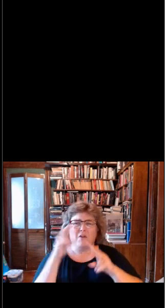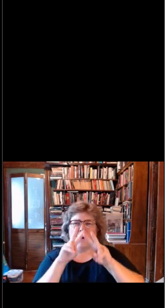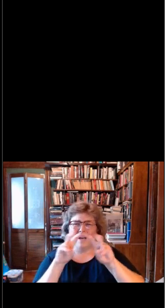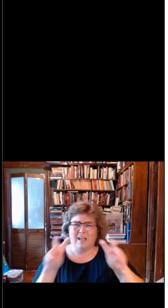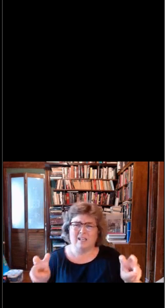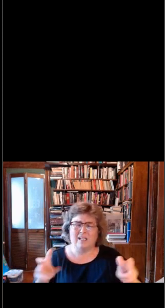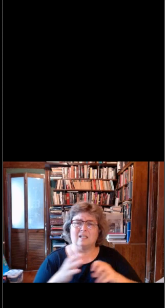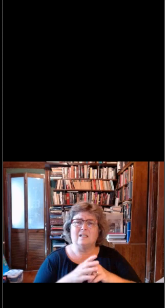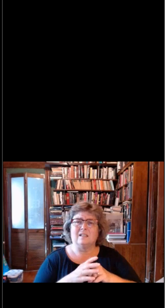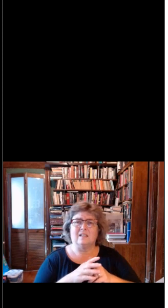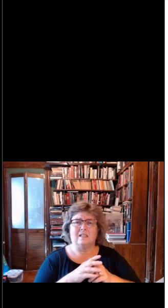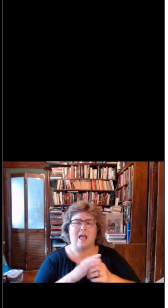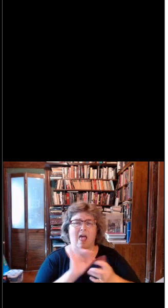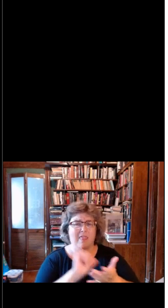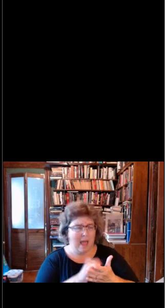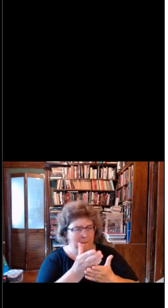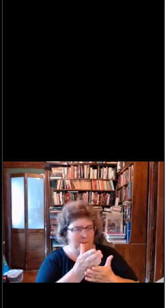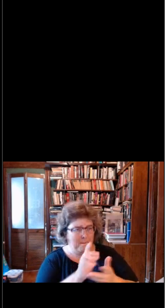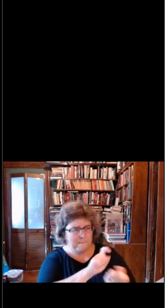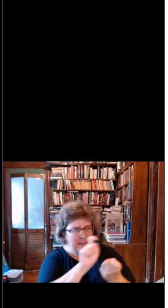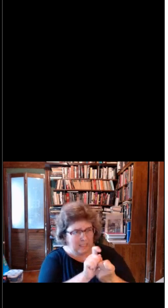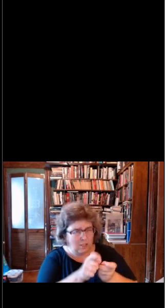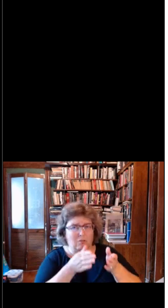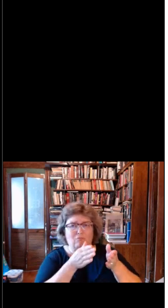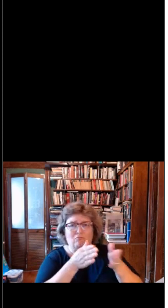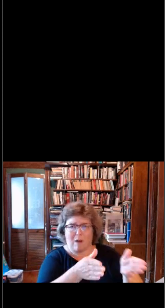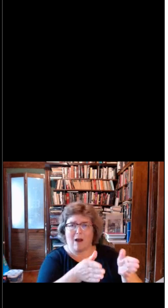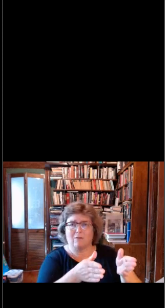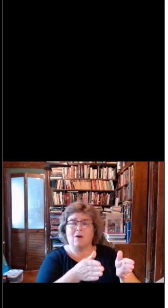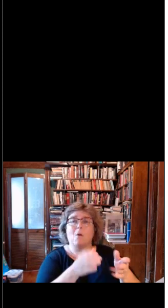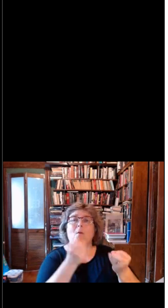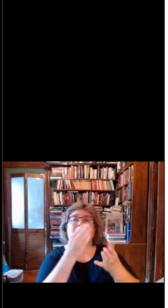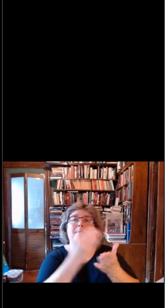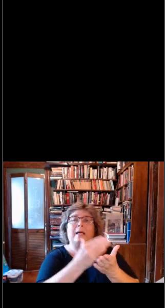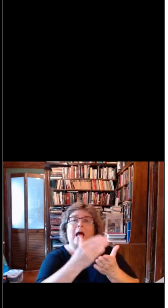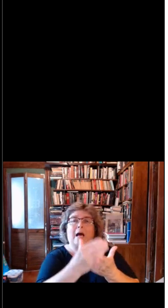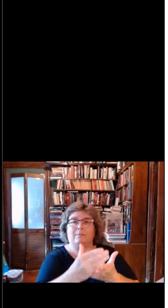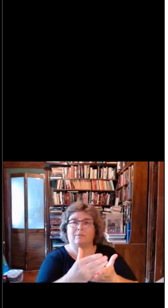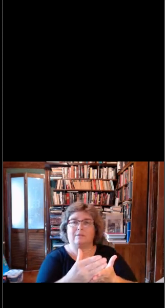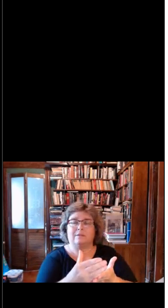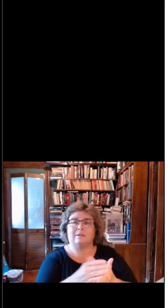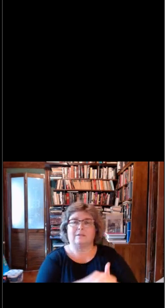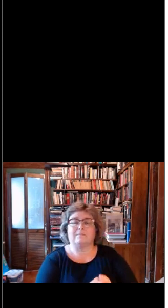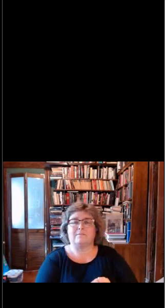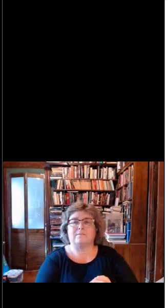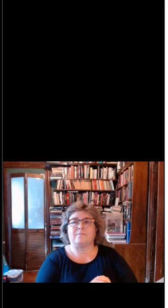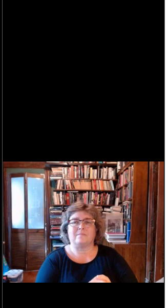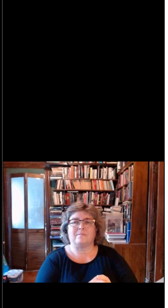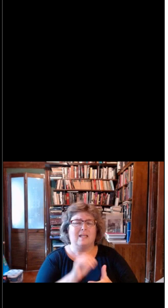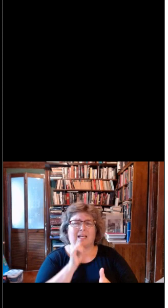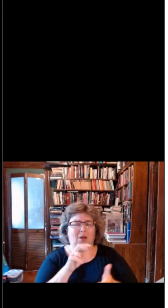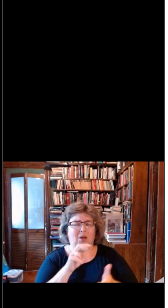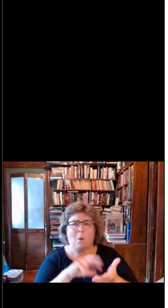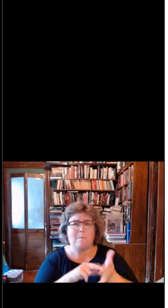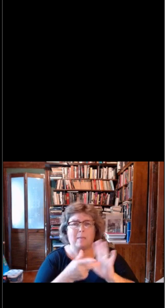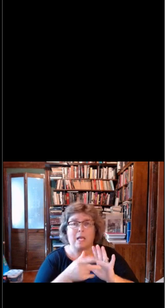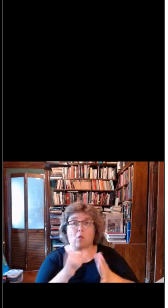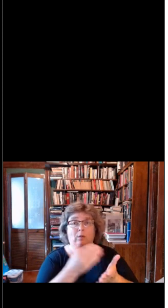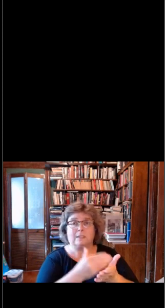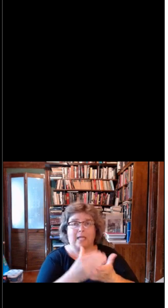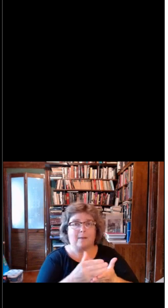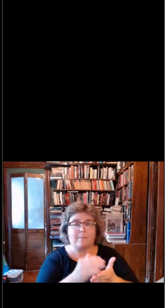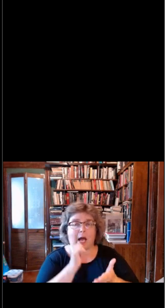a particular stretch of the route where there happened to be a lot of stops, it doesn't mean that those stops aren't